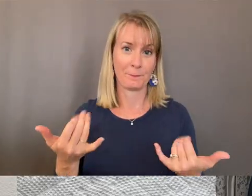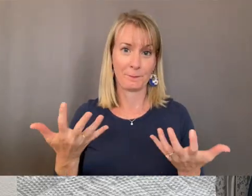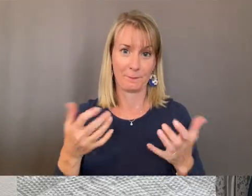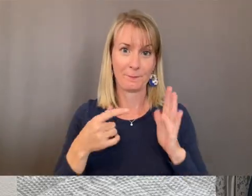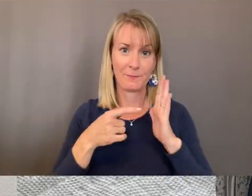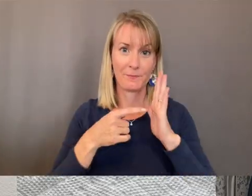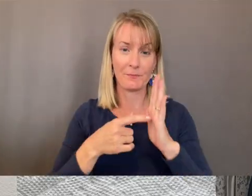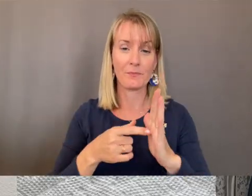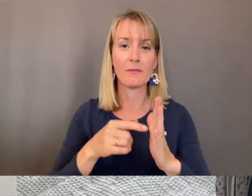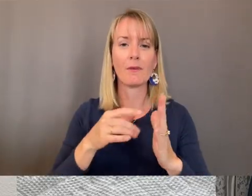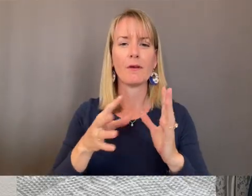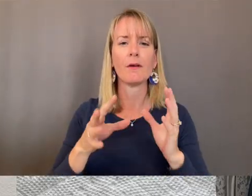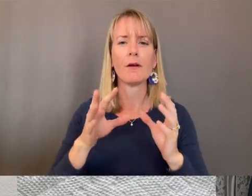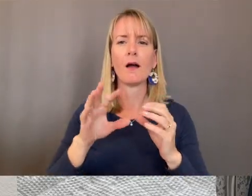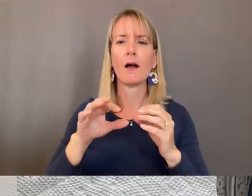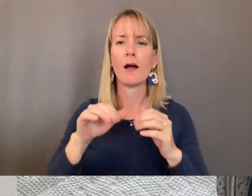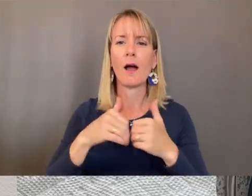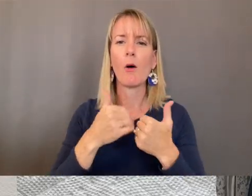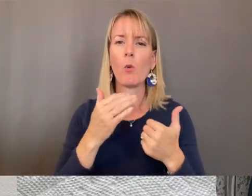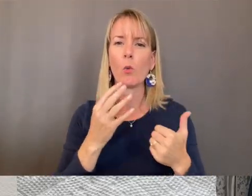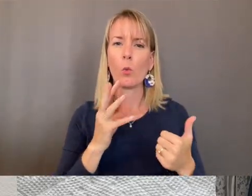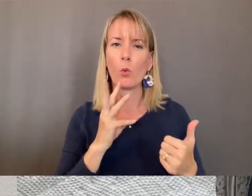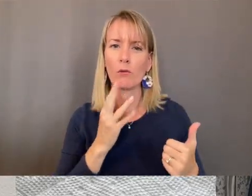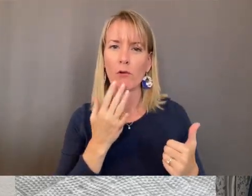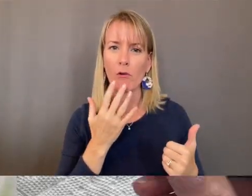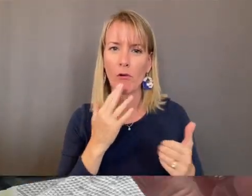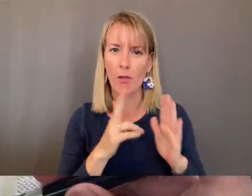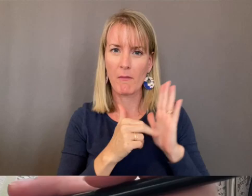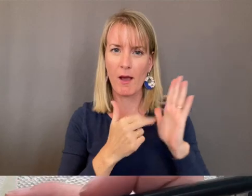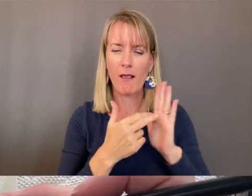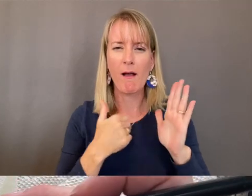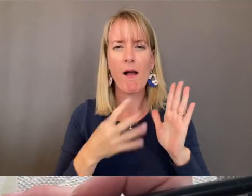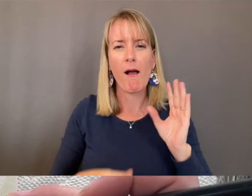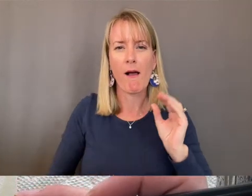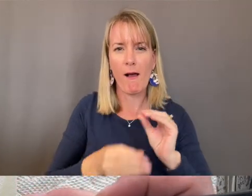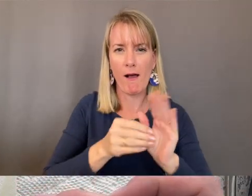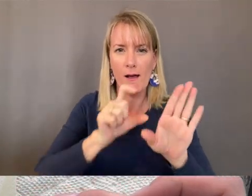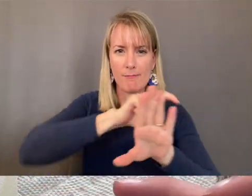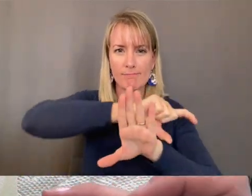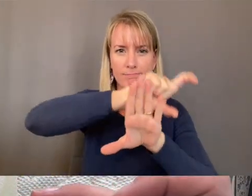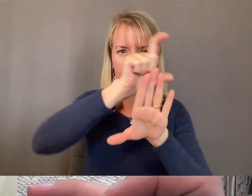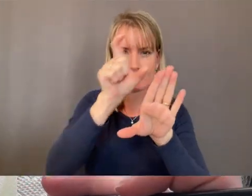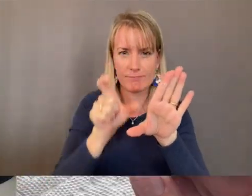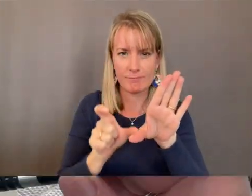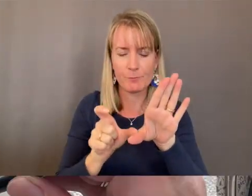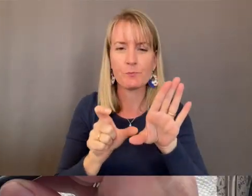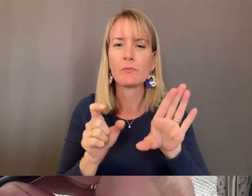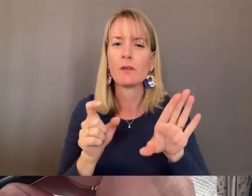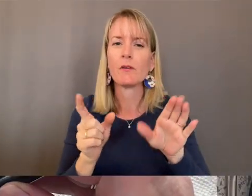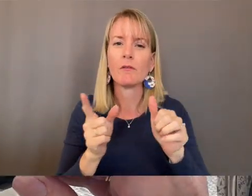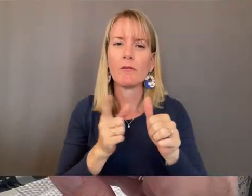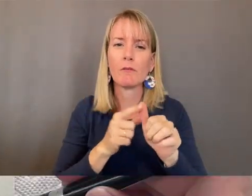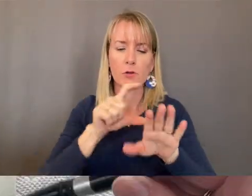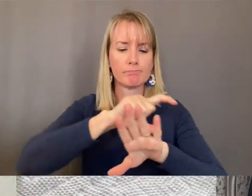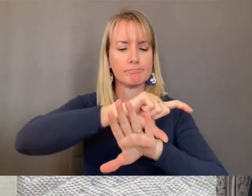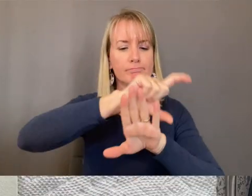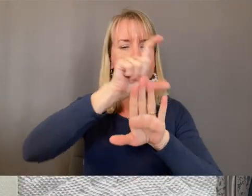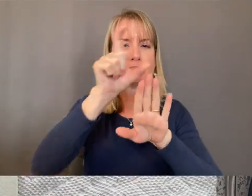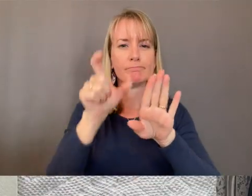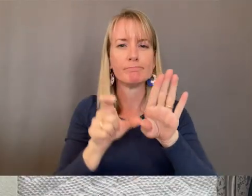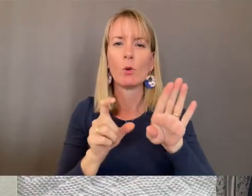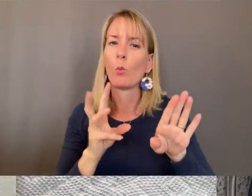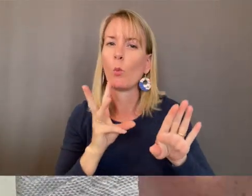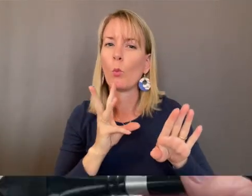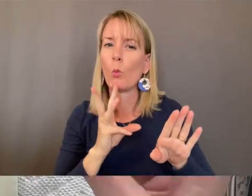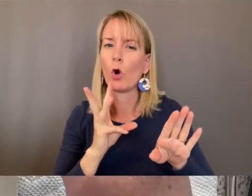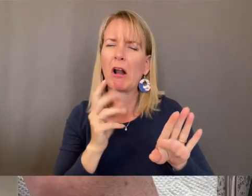Here I wanted to show you how I add a background to my watercolor painting. The first layer is just water. It does have a